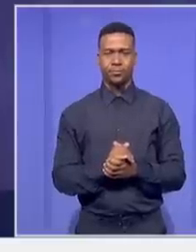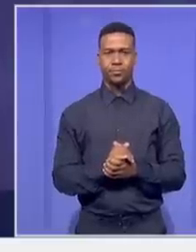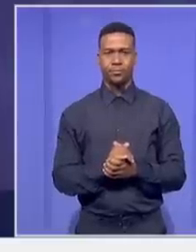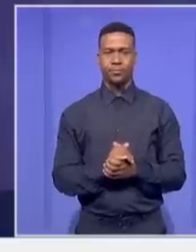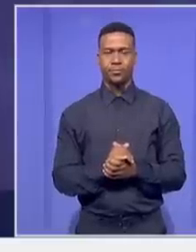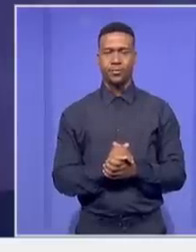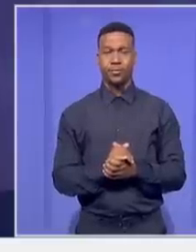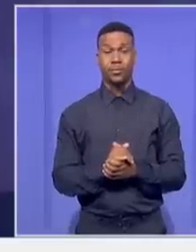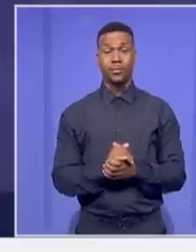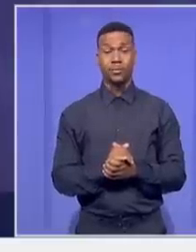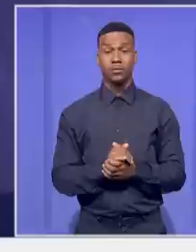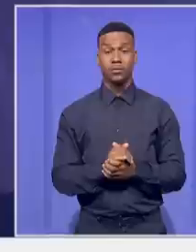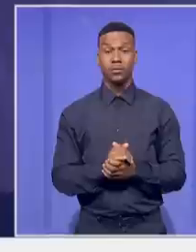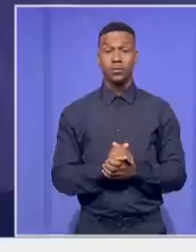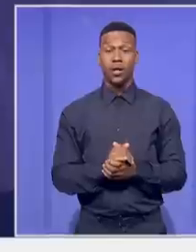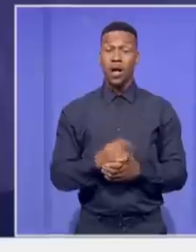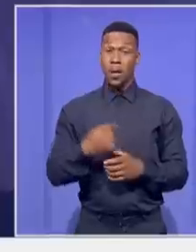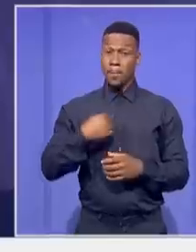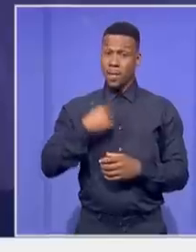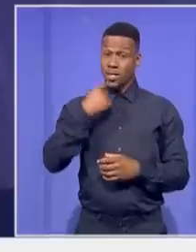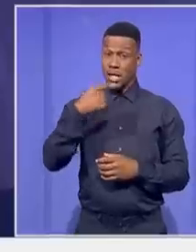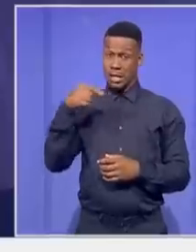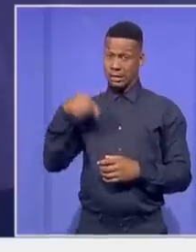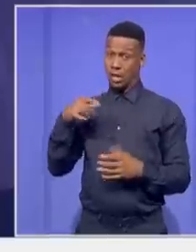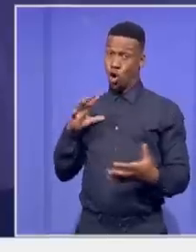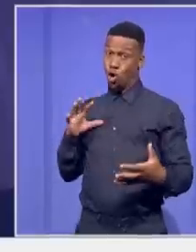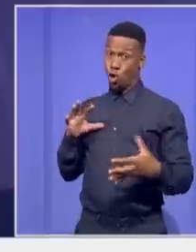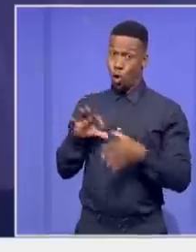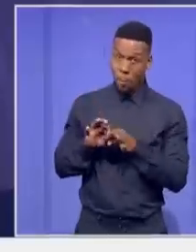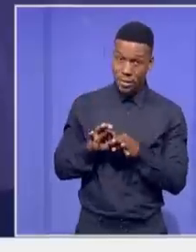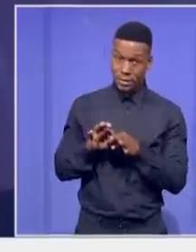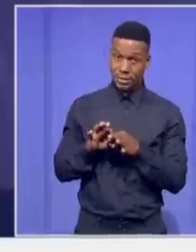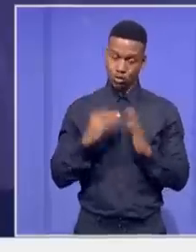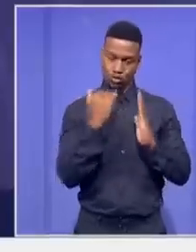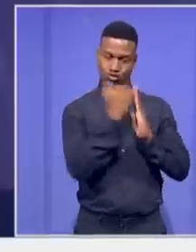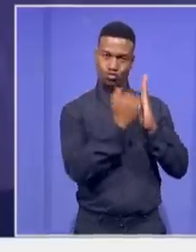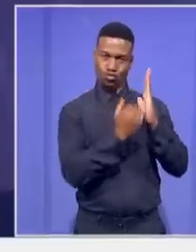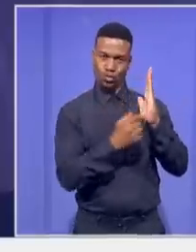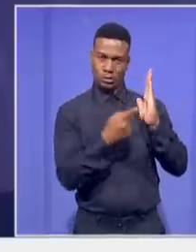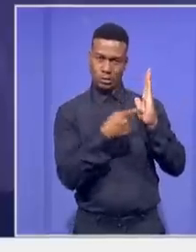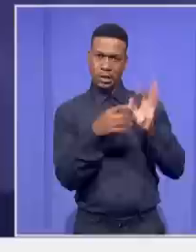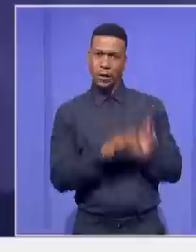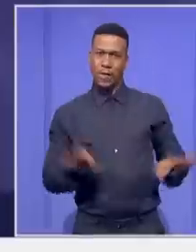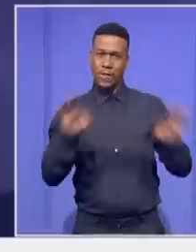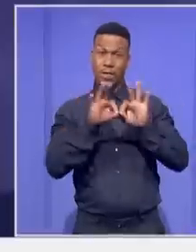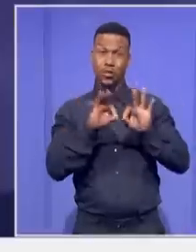And when I say make a commitment to these values, I mean in action, not just words. It's easy to